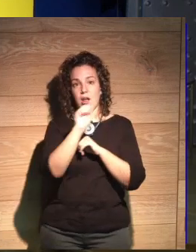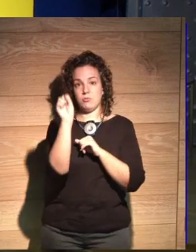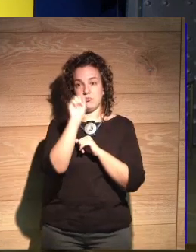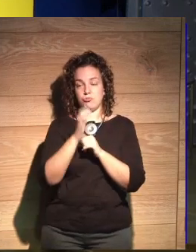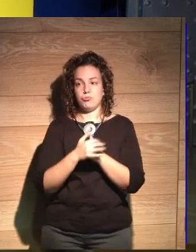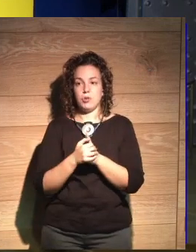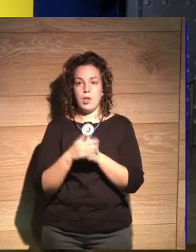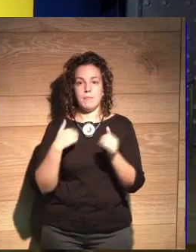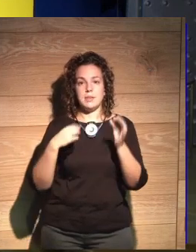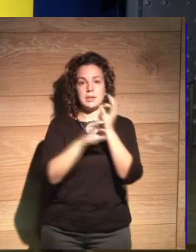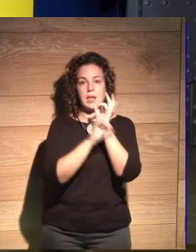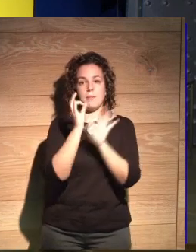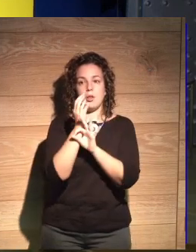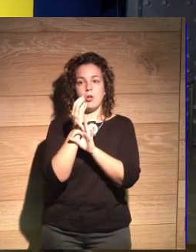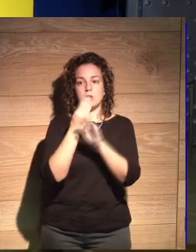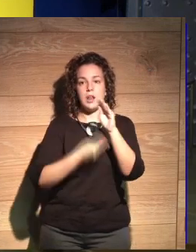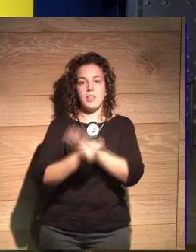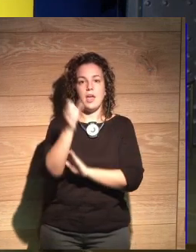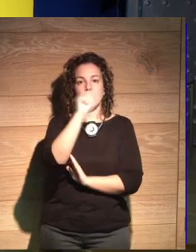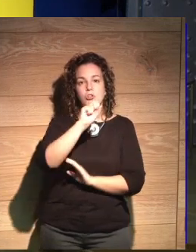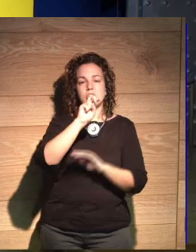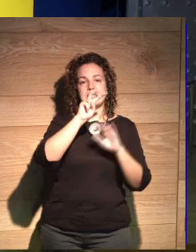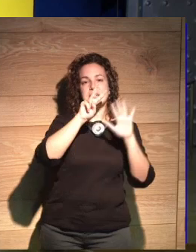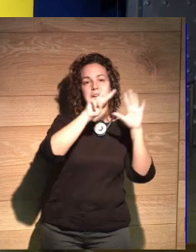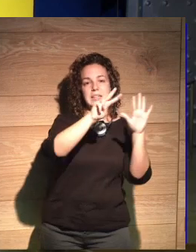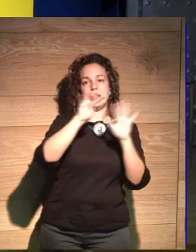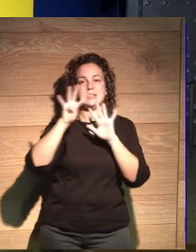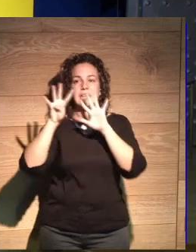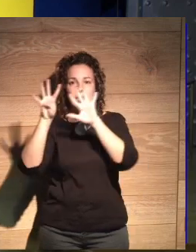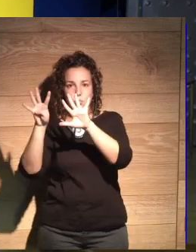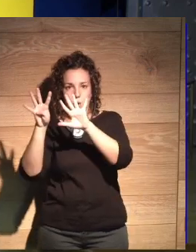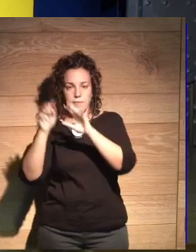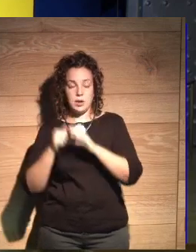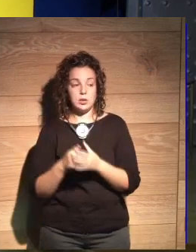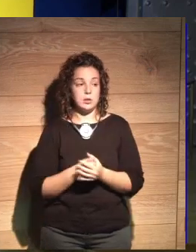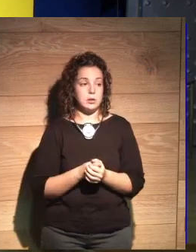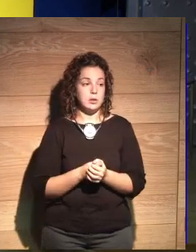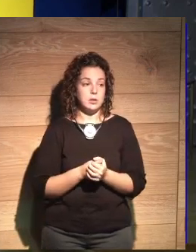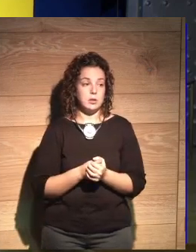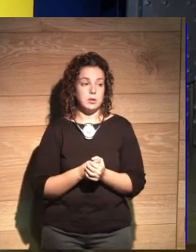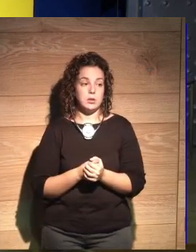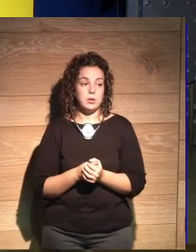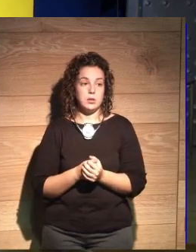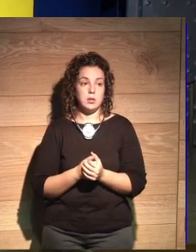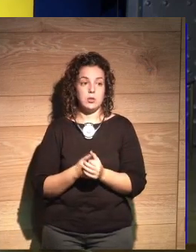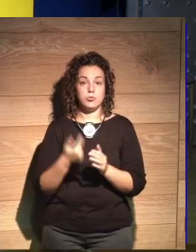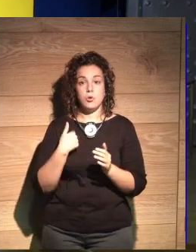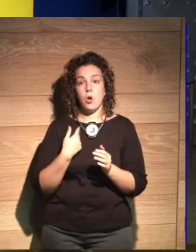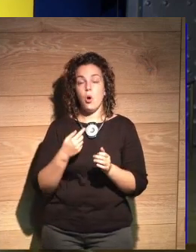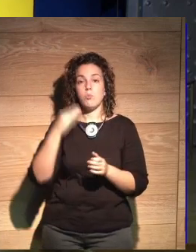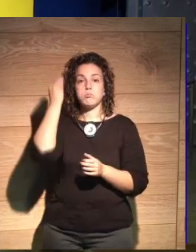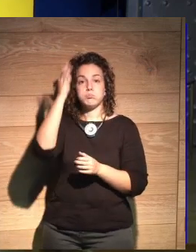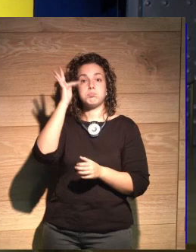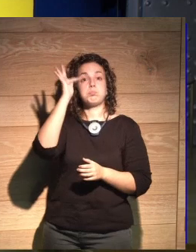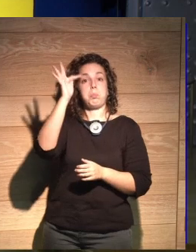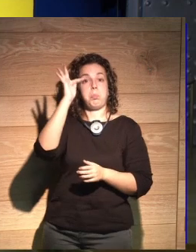in the outcome of this horse race. I'm cautiously optimistic that because the world's problems are